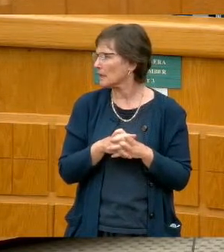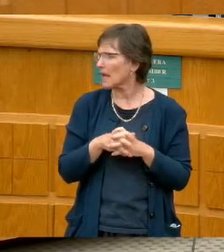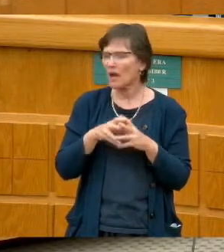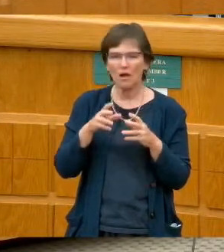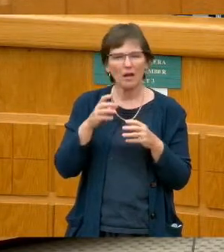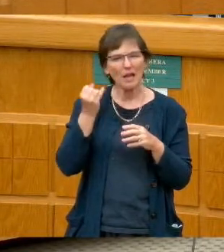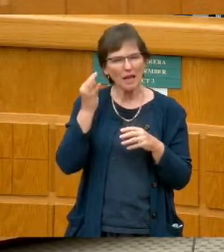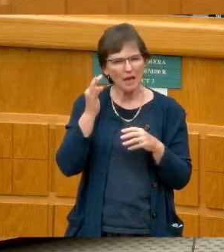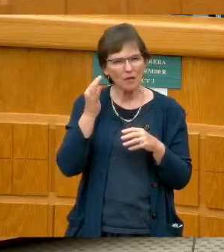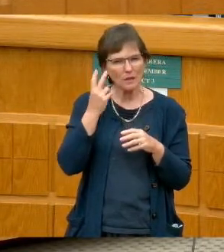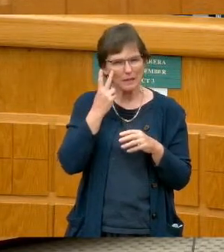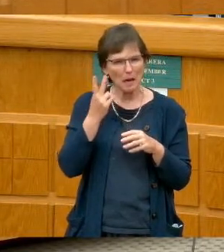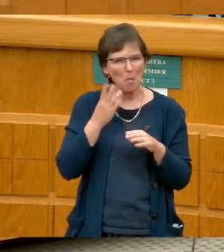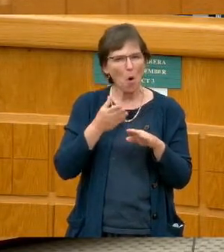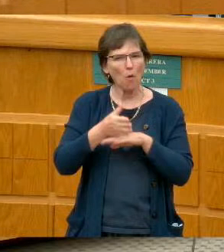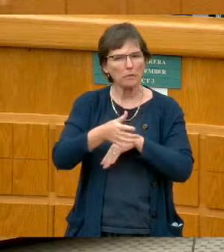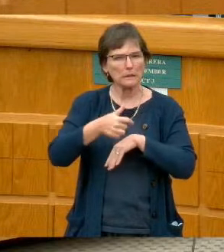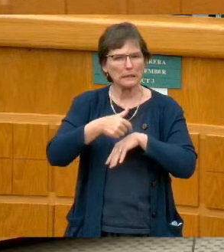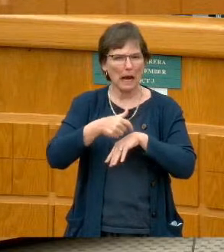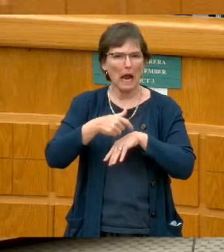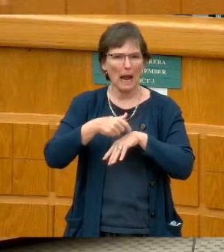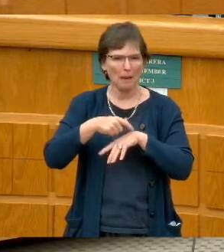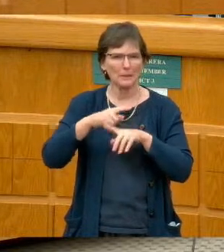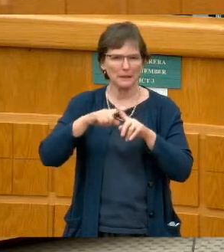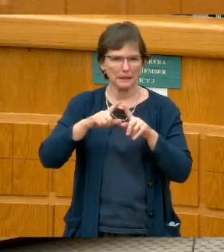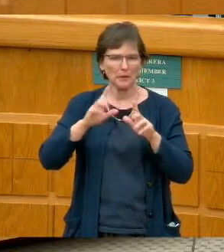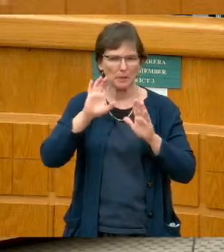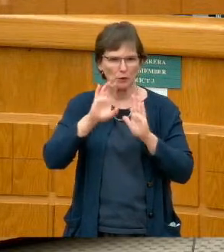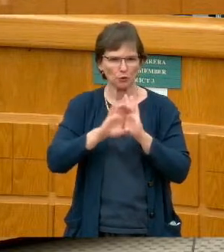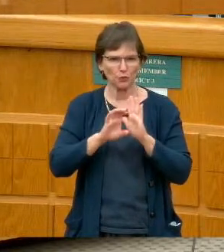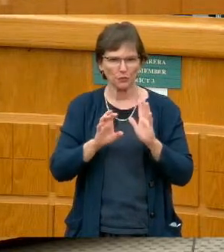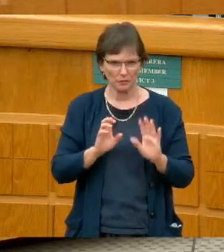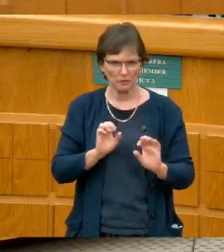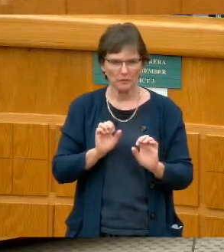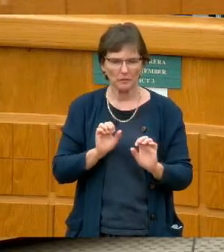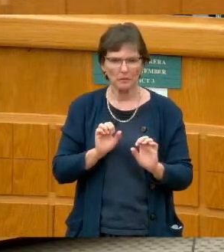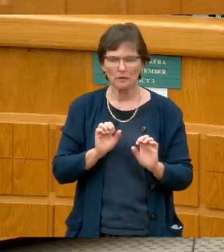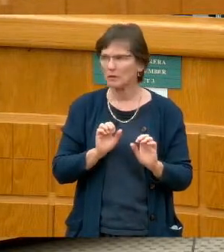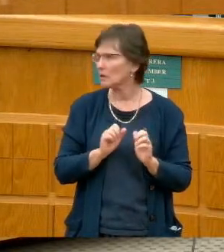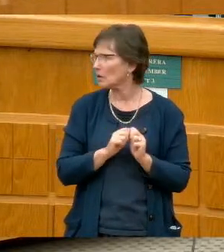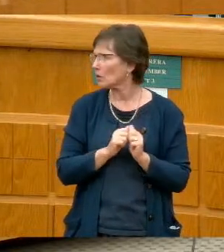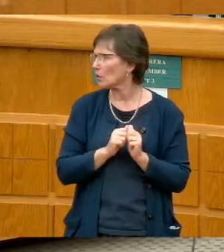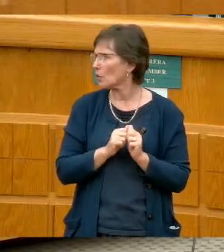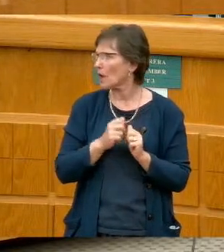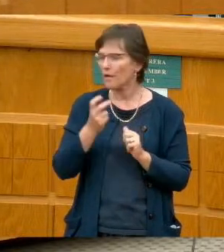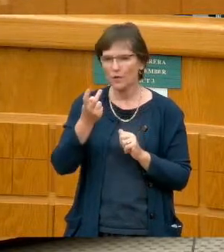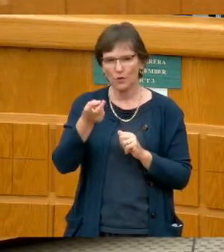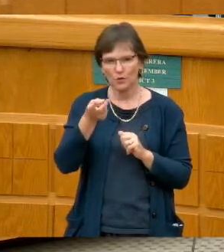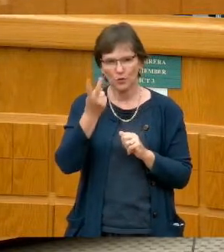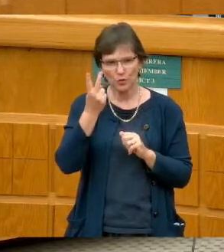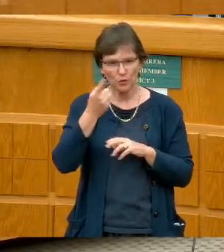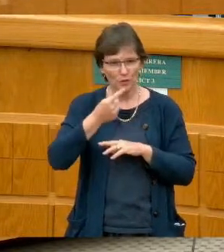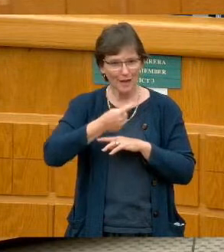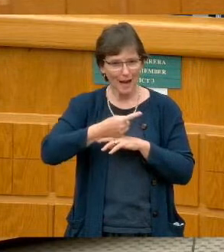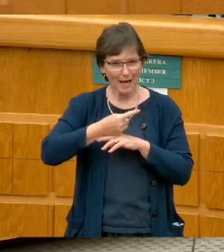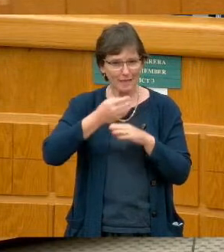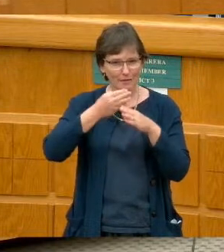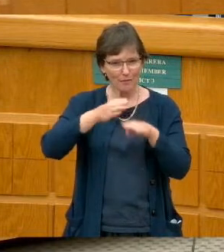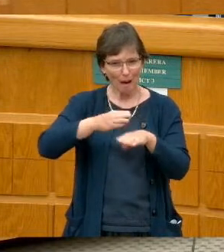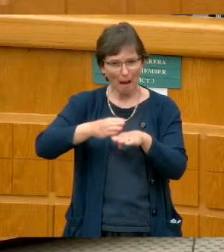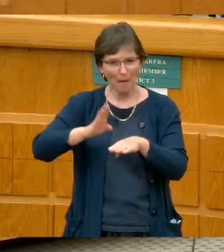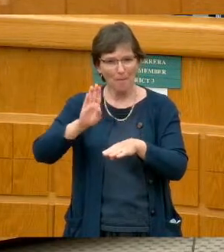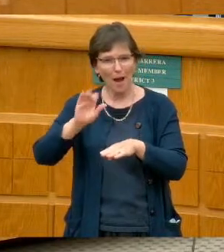So let's go to the next graph. So taking those 2 days that we had those significant data drops from the state, we